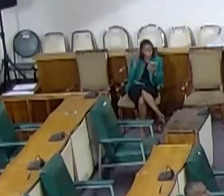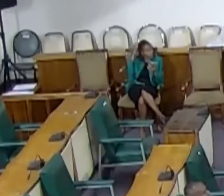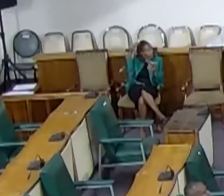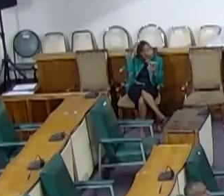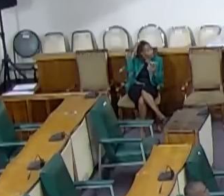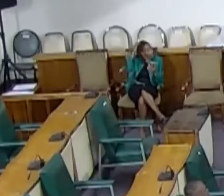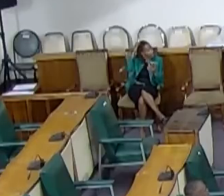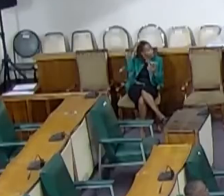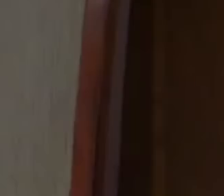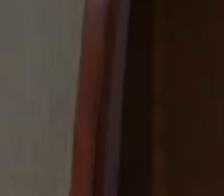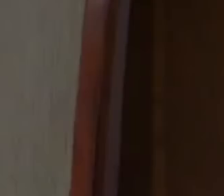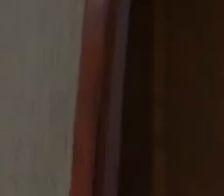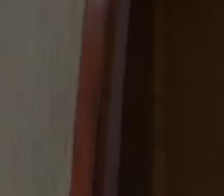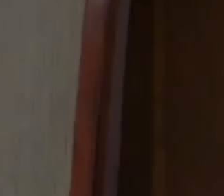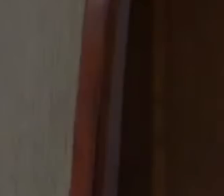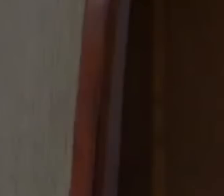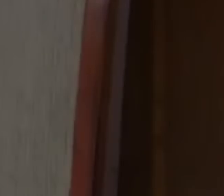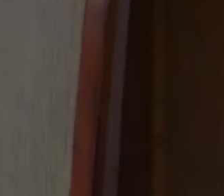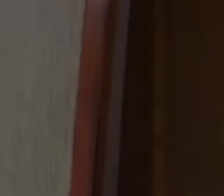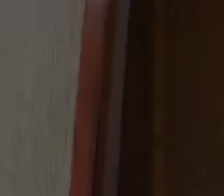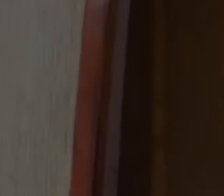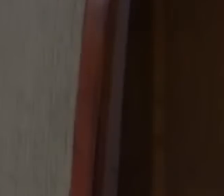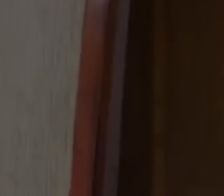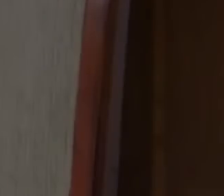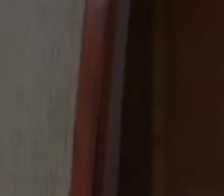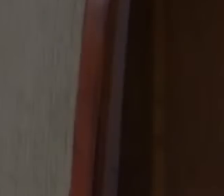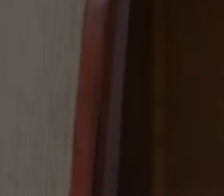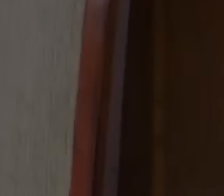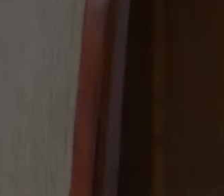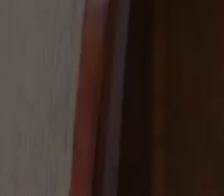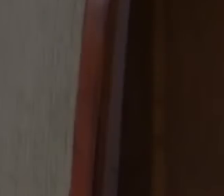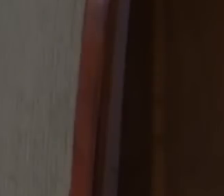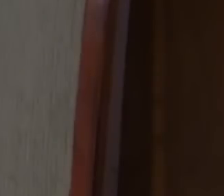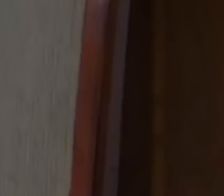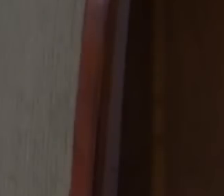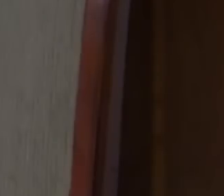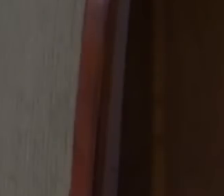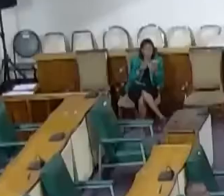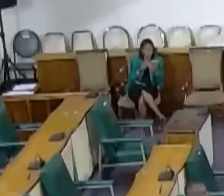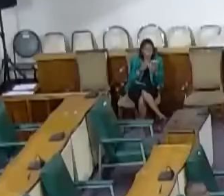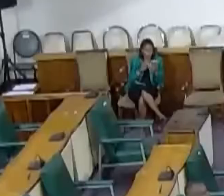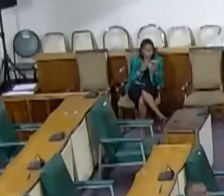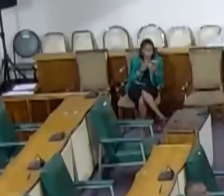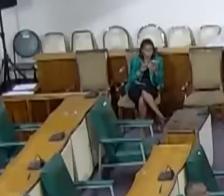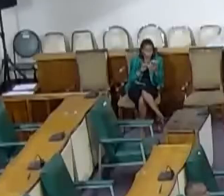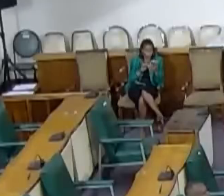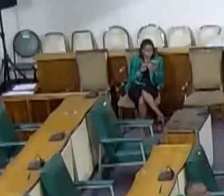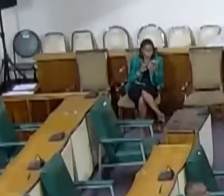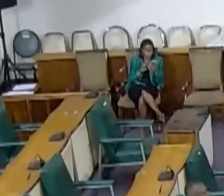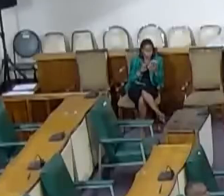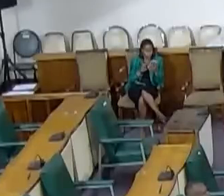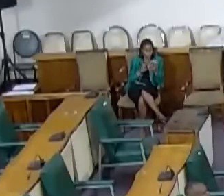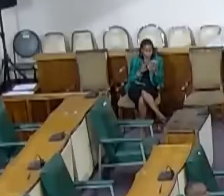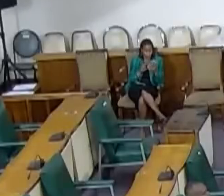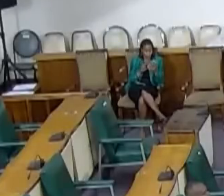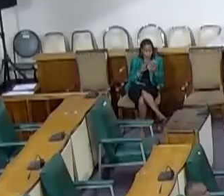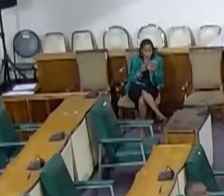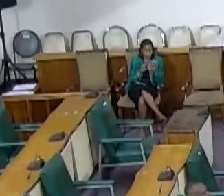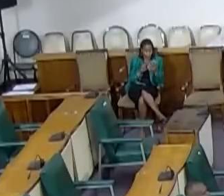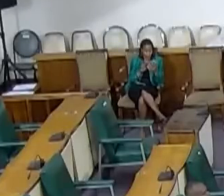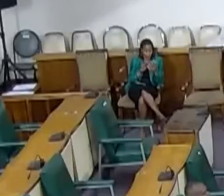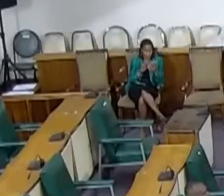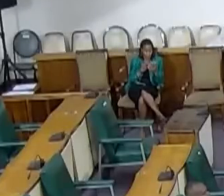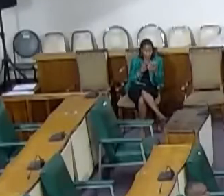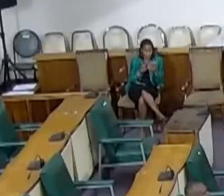Senator, Ms. Lowe, that's correct? Yes, Mr. Chairman. Okay. So the Senate